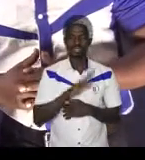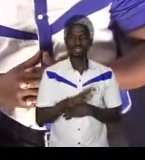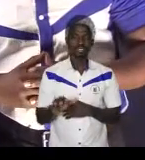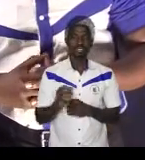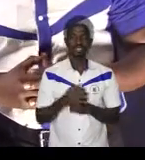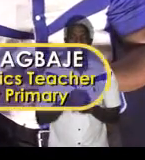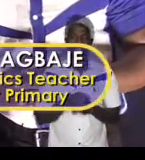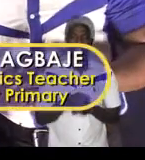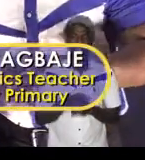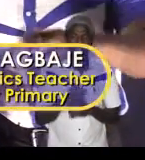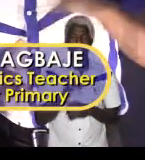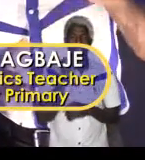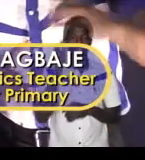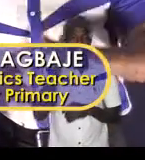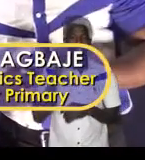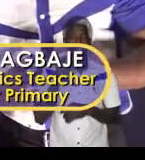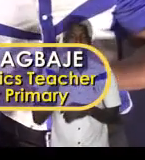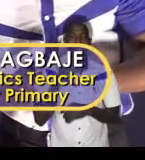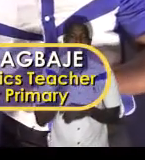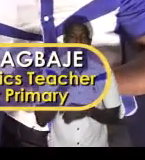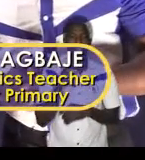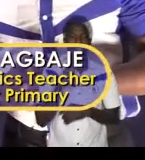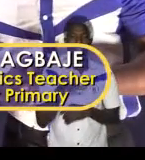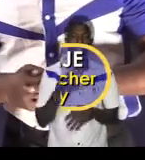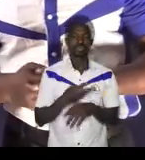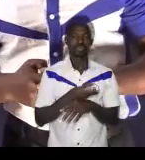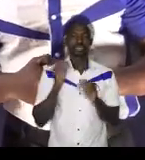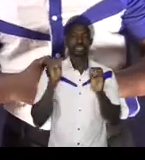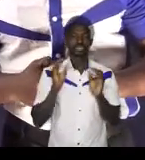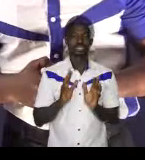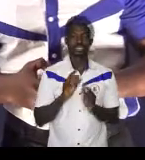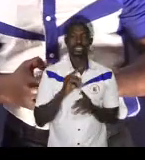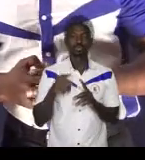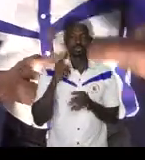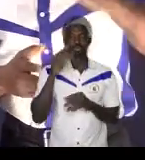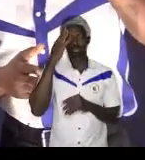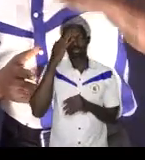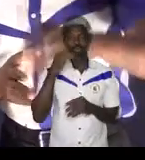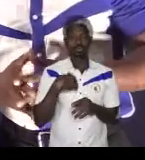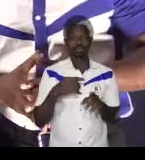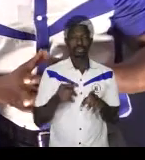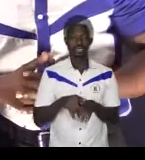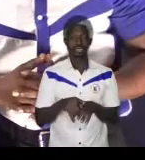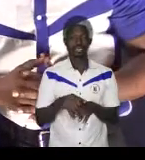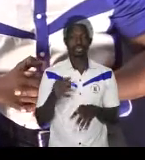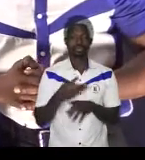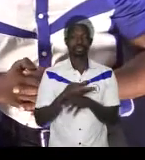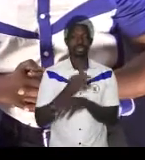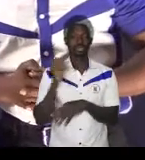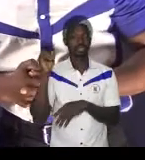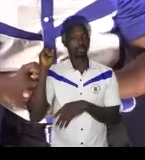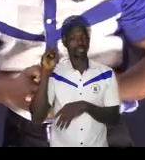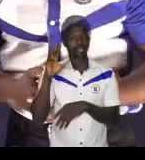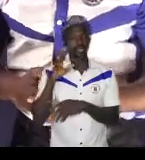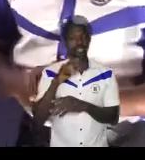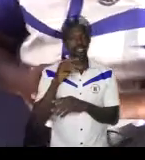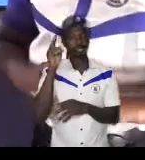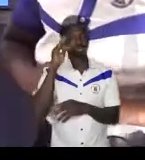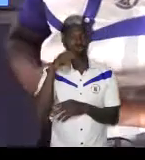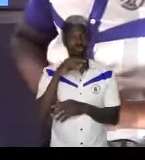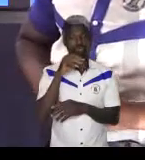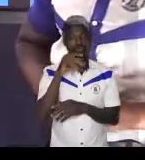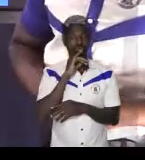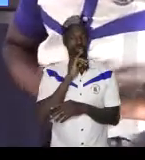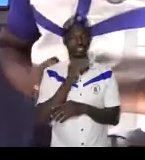Hello children, I am Uncle Agbaje, your mathematics teacher, but you know me as the mathematician.